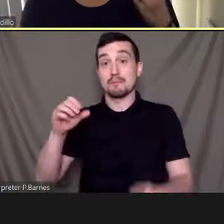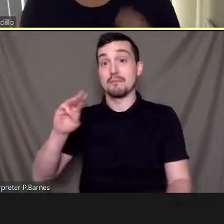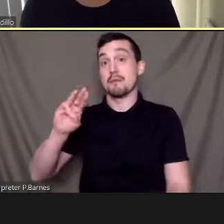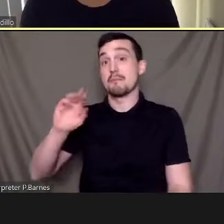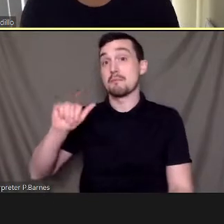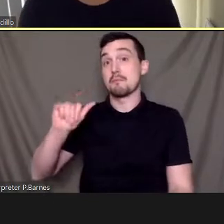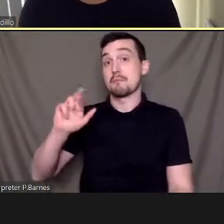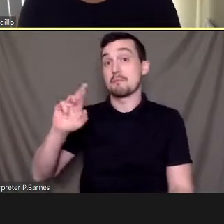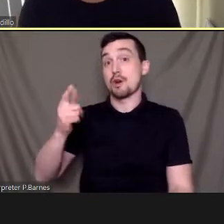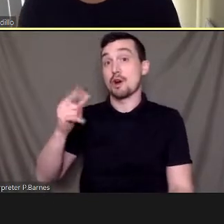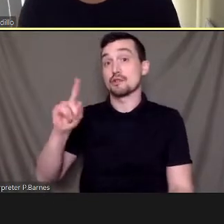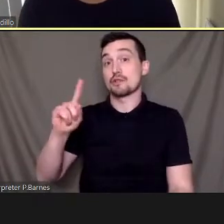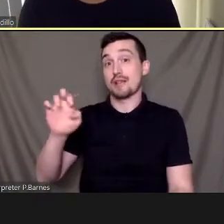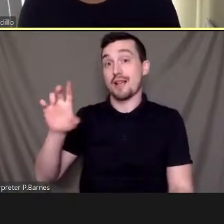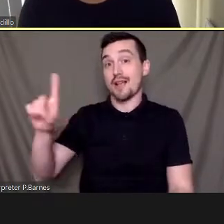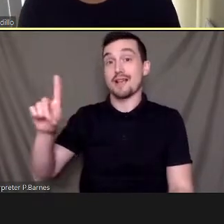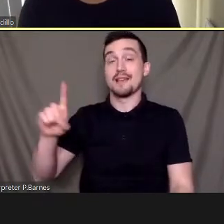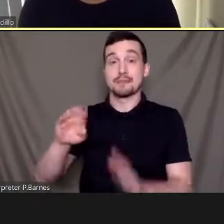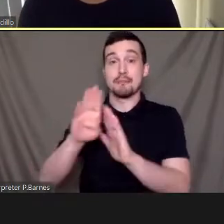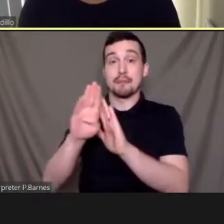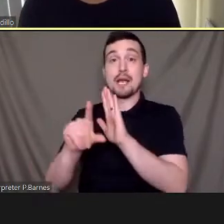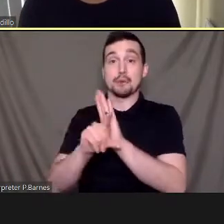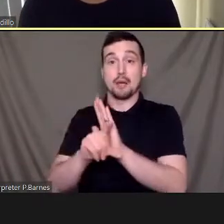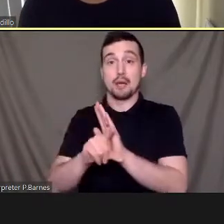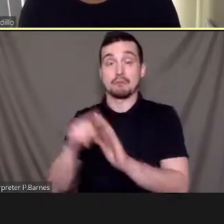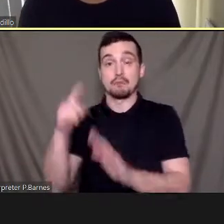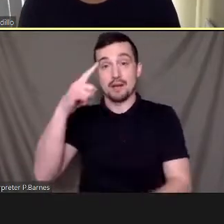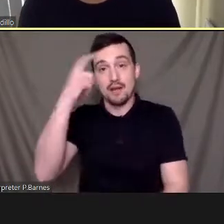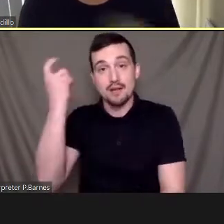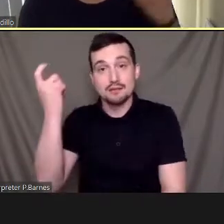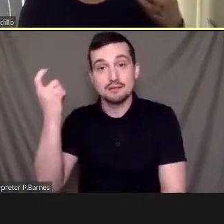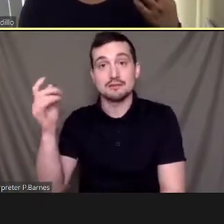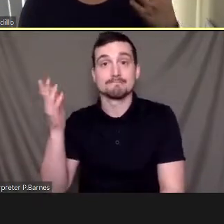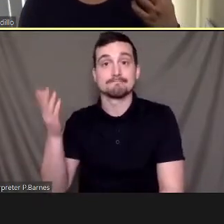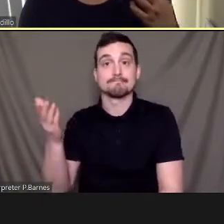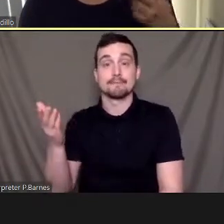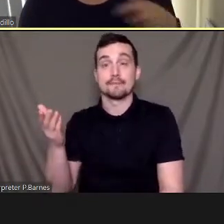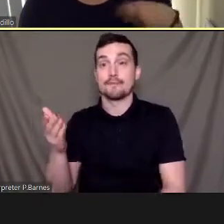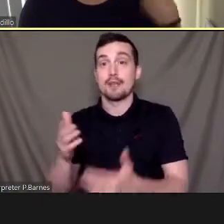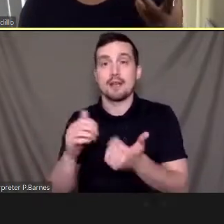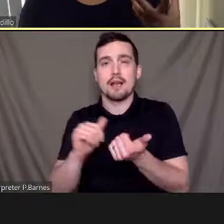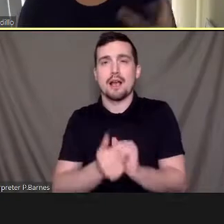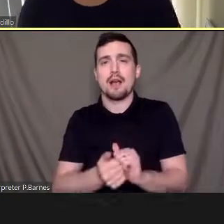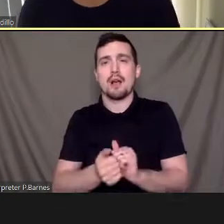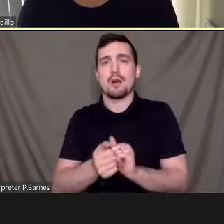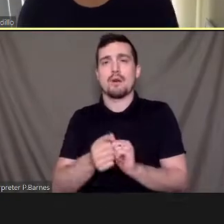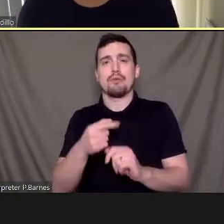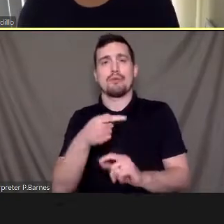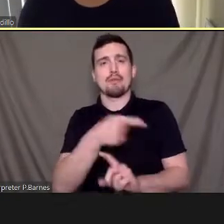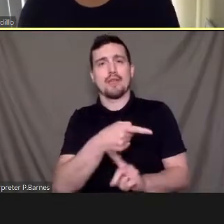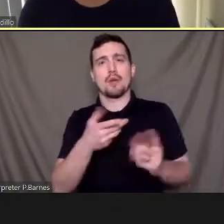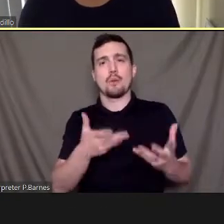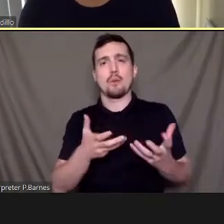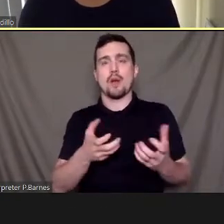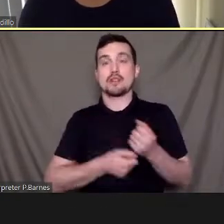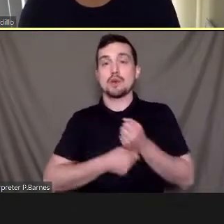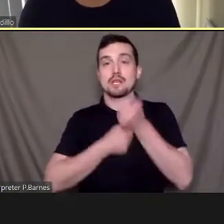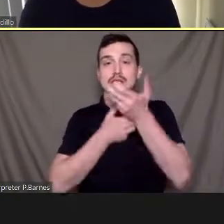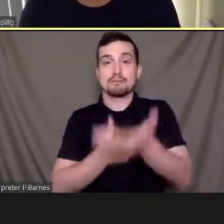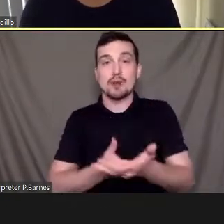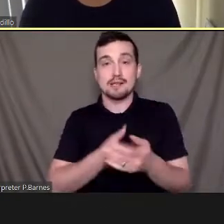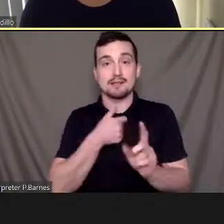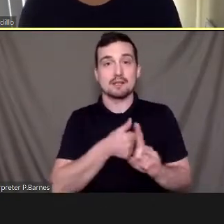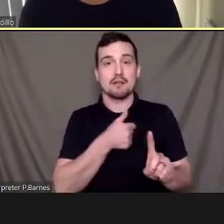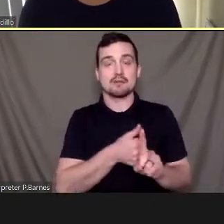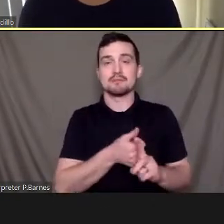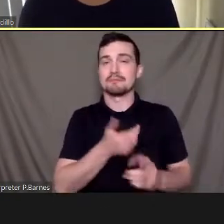because of the fact that how they want to express themselves may not necessarily